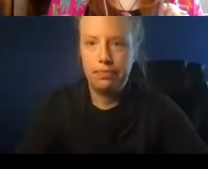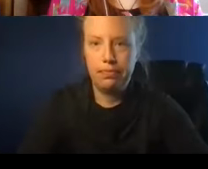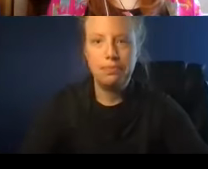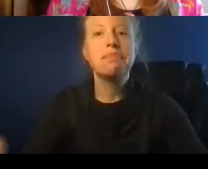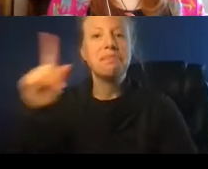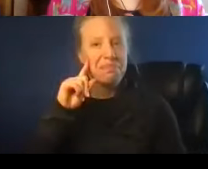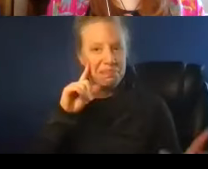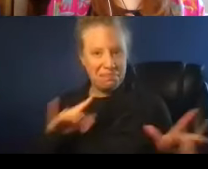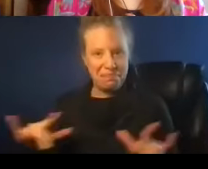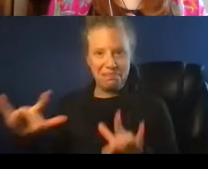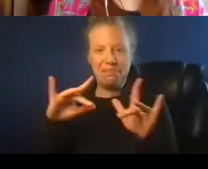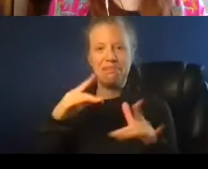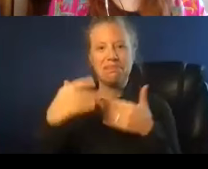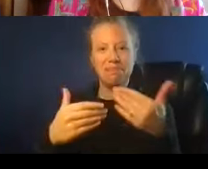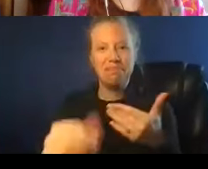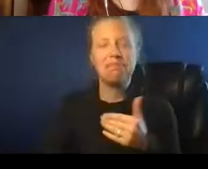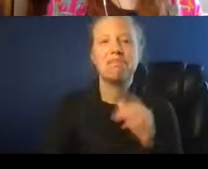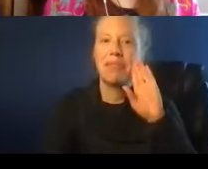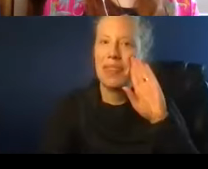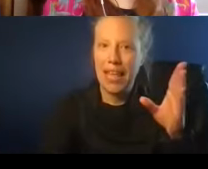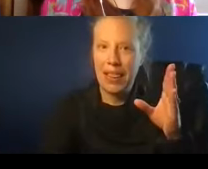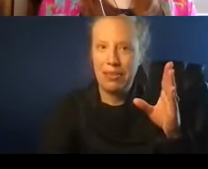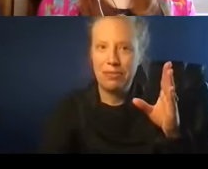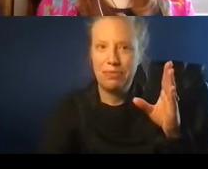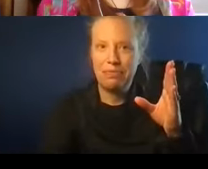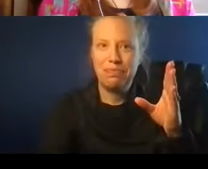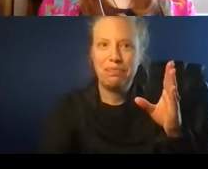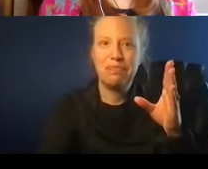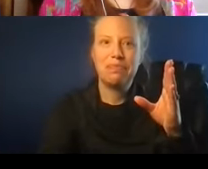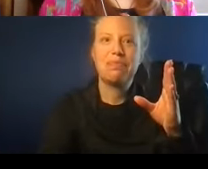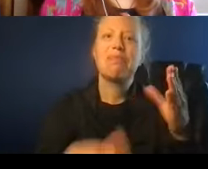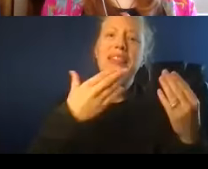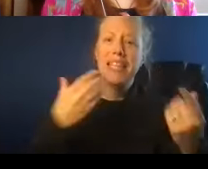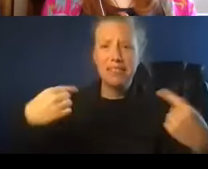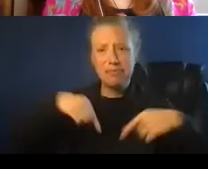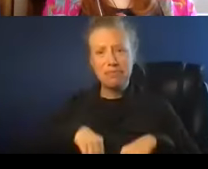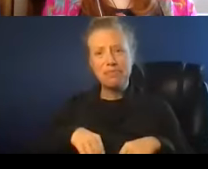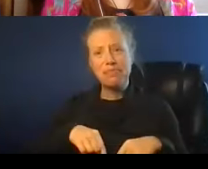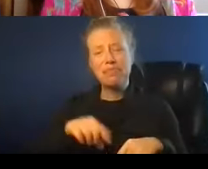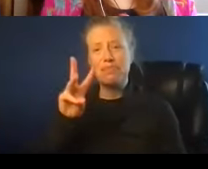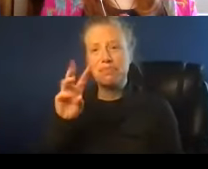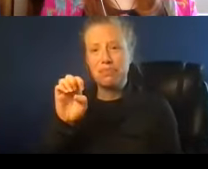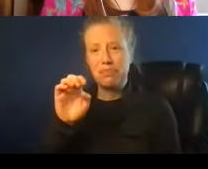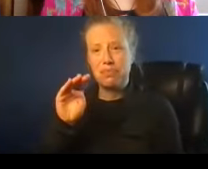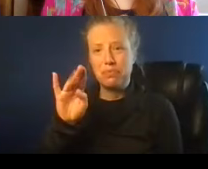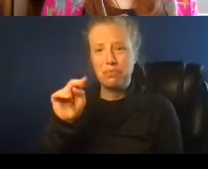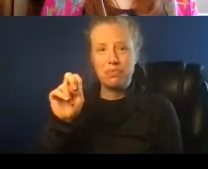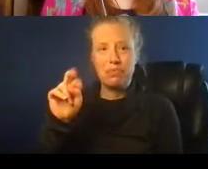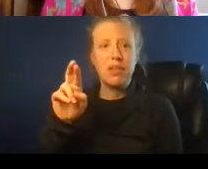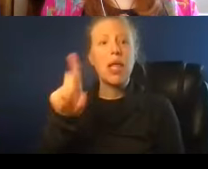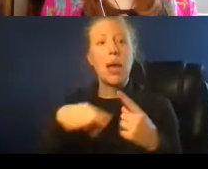There we go. Hello, everybody, and thank you for coming to the webinar all about safety